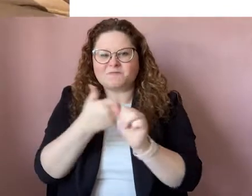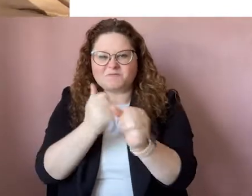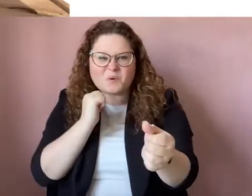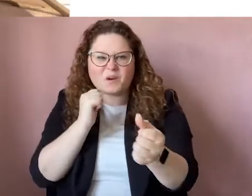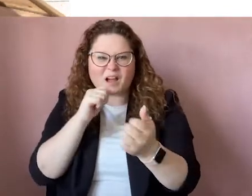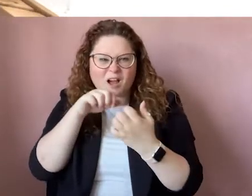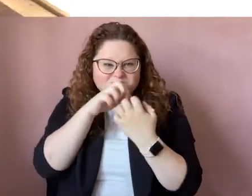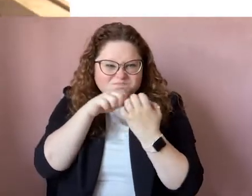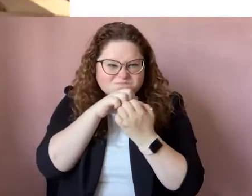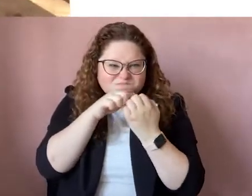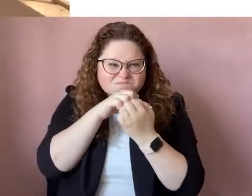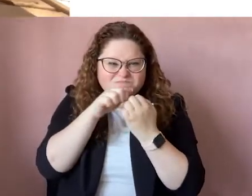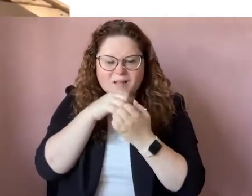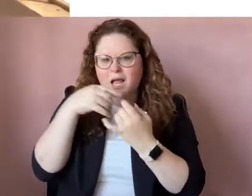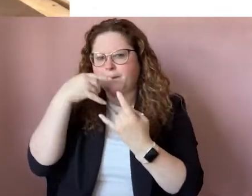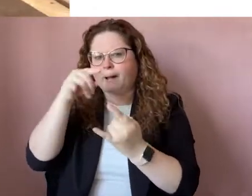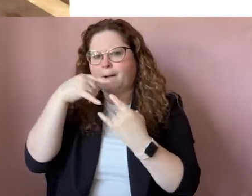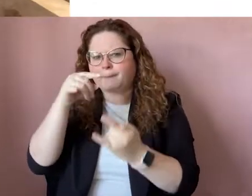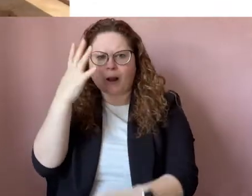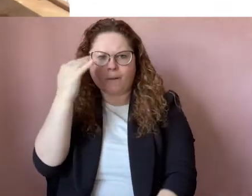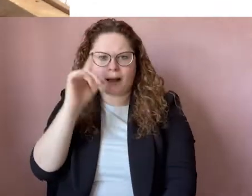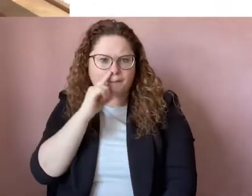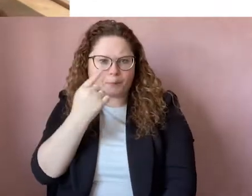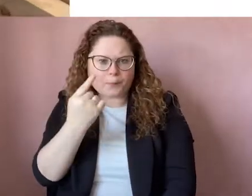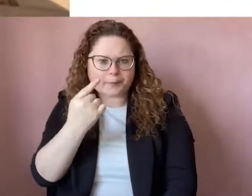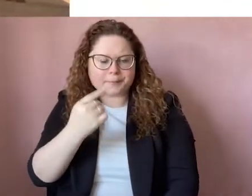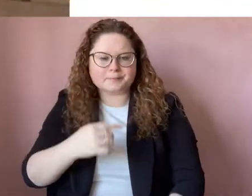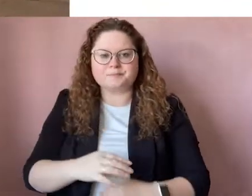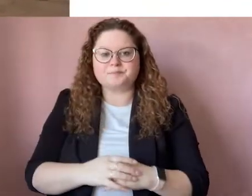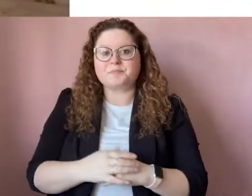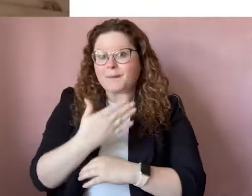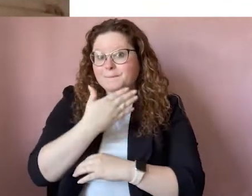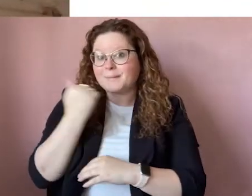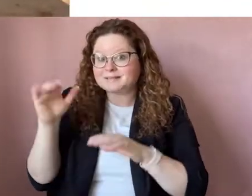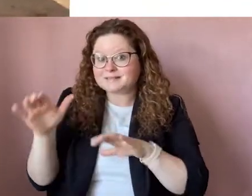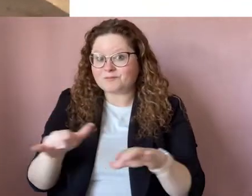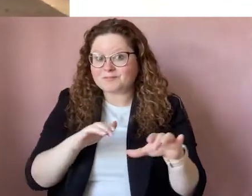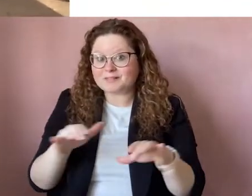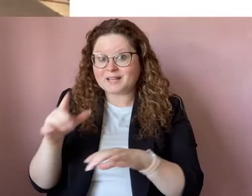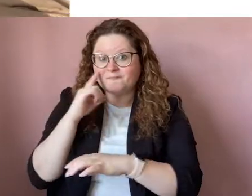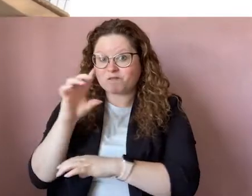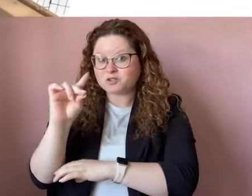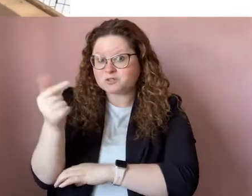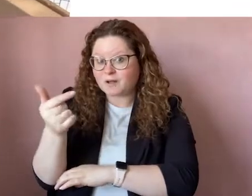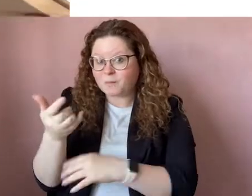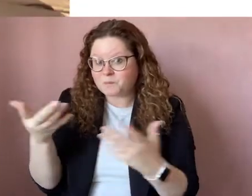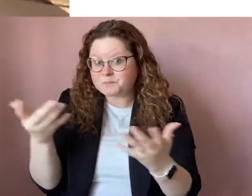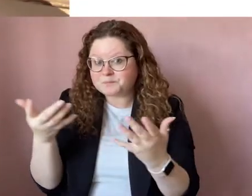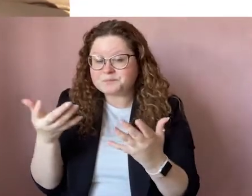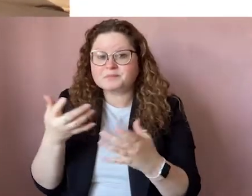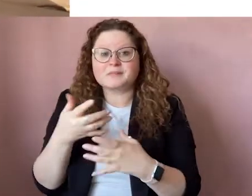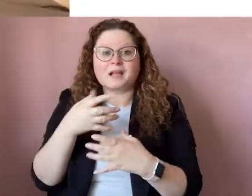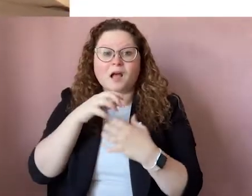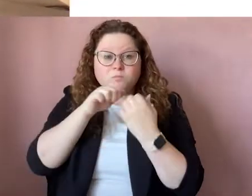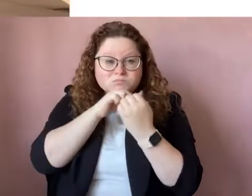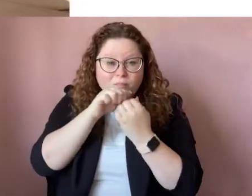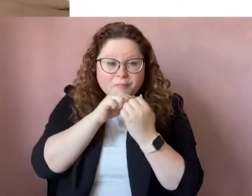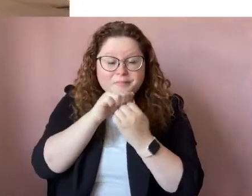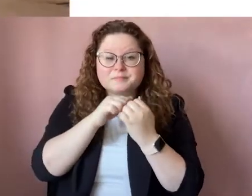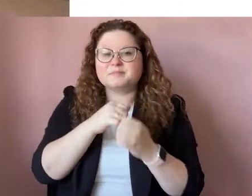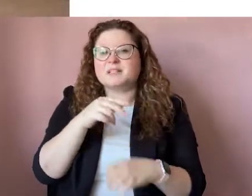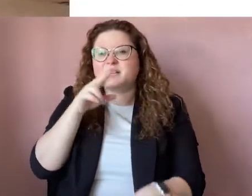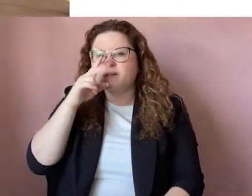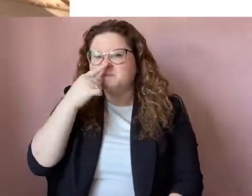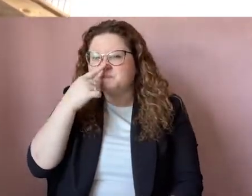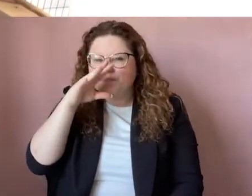boredom barking. Some of the best enrichment activities for dogs include things like chewing, sniffing,